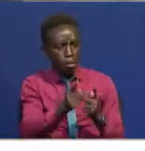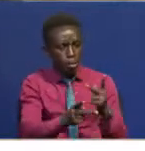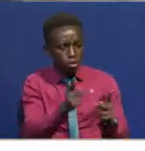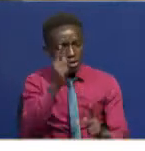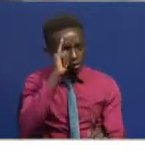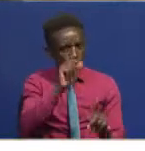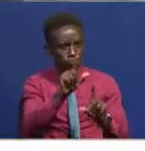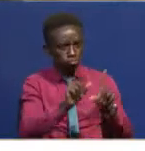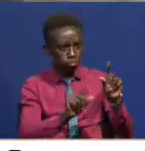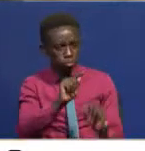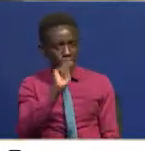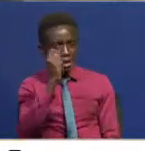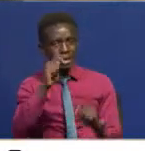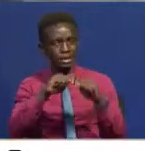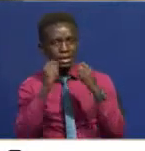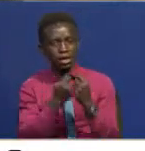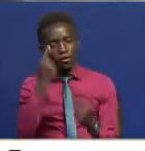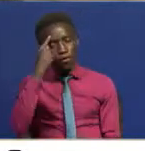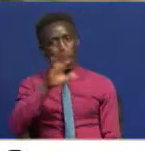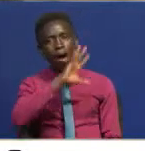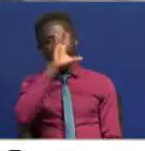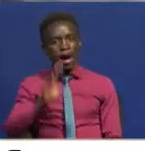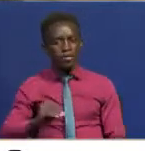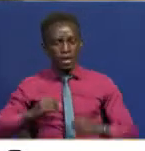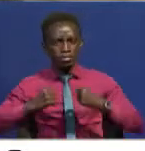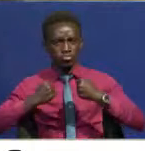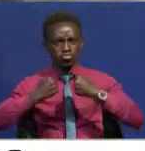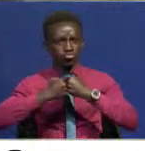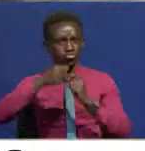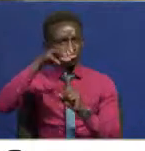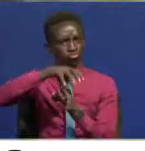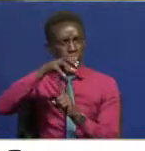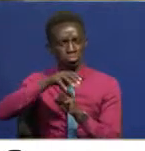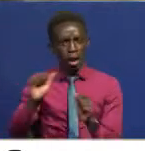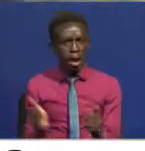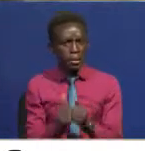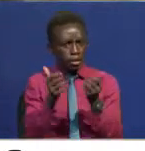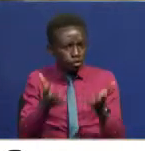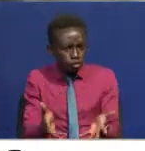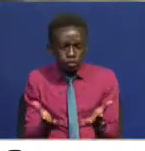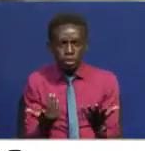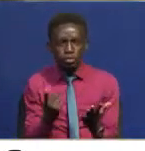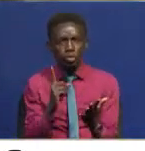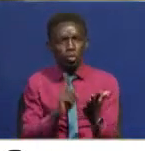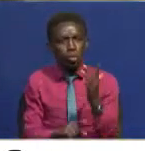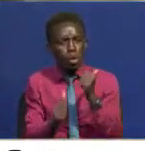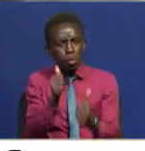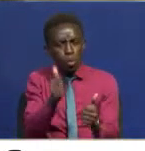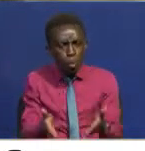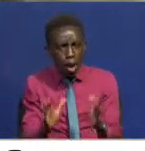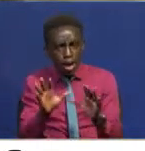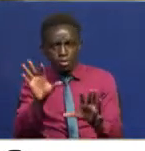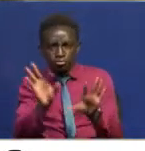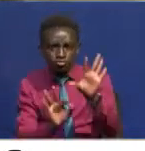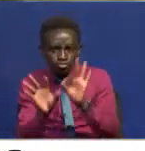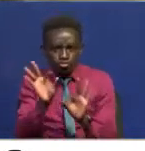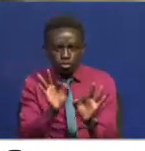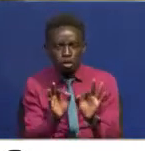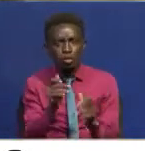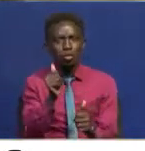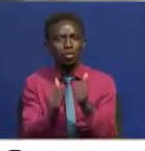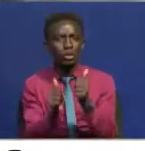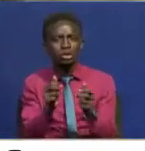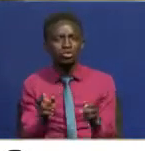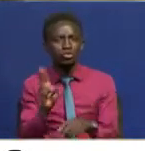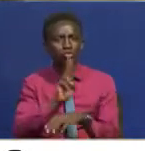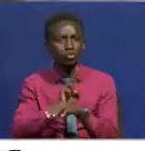Kenyan team for the African Championships. It's happening this weekend. What's the criteria that's going to be used? Because these two are the ones who